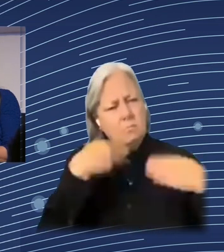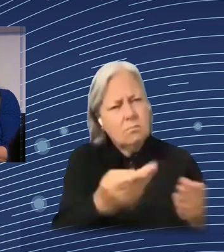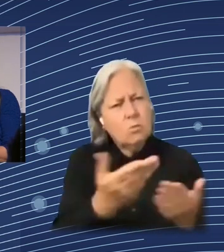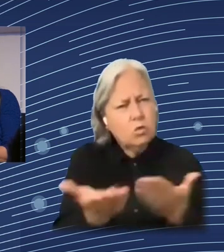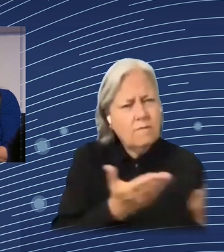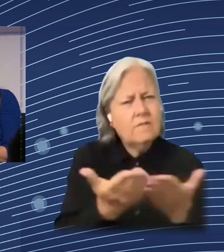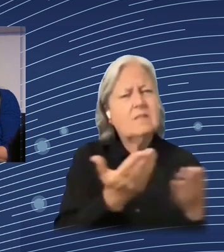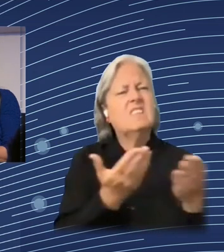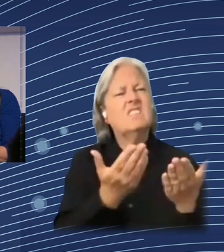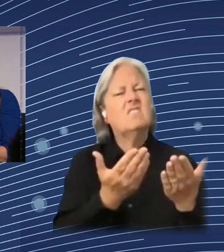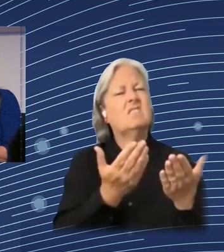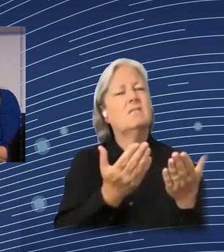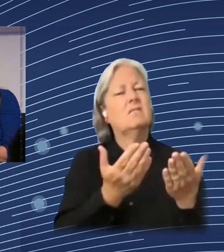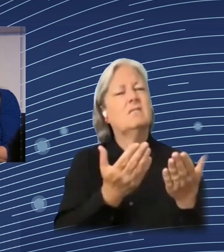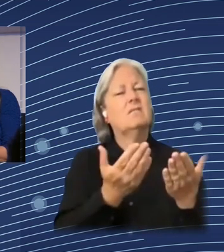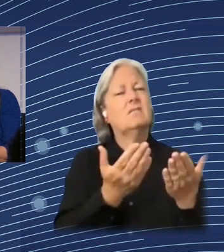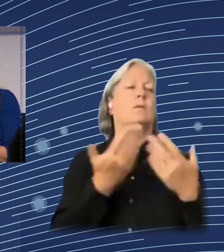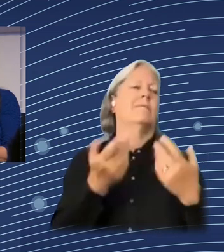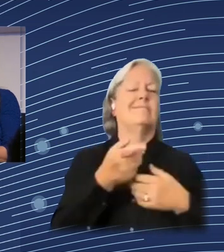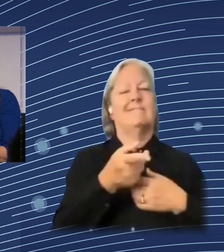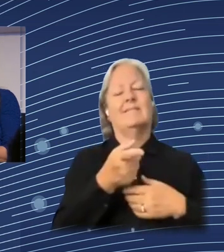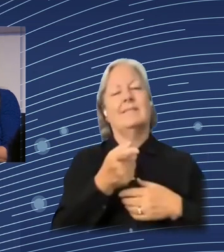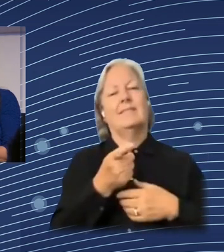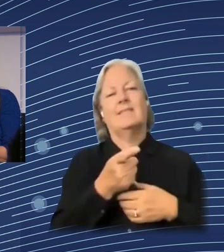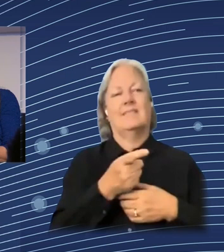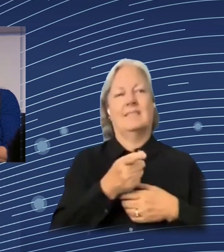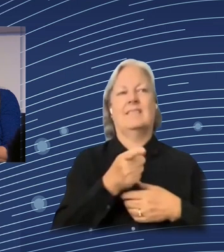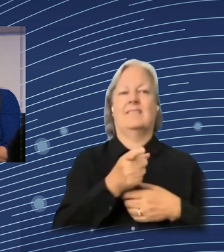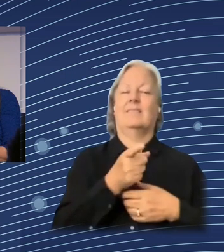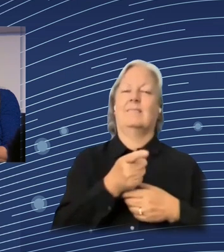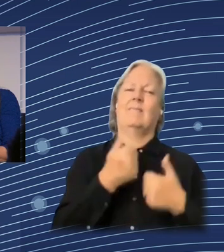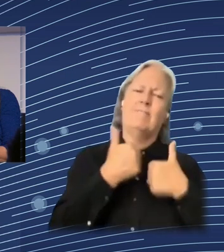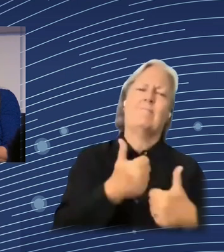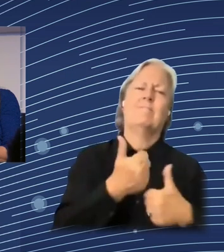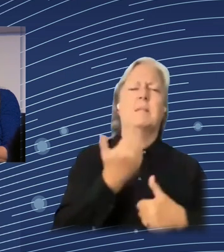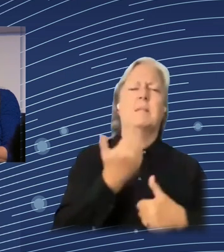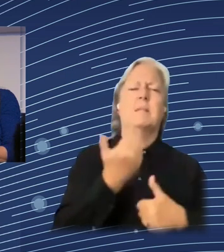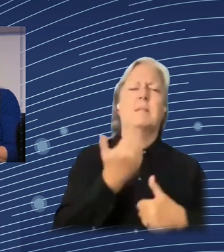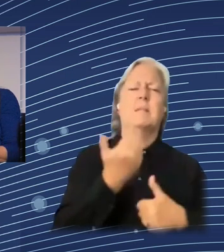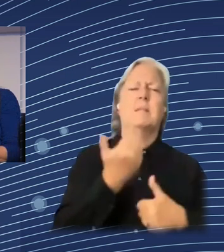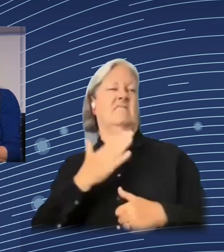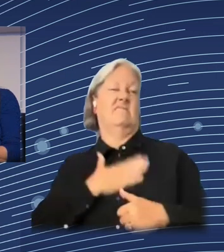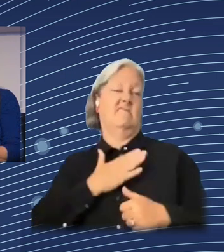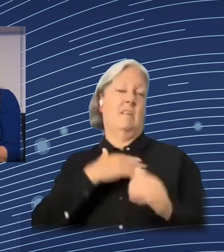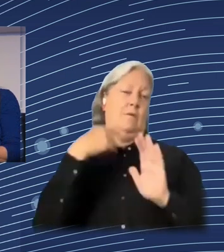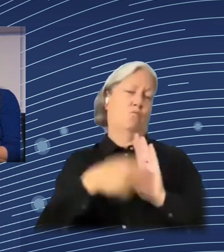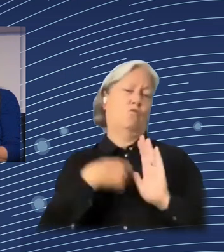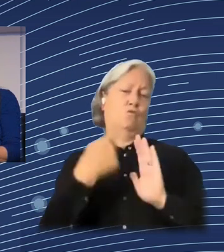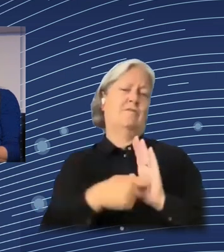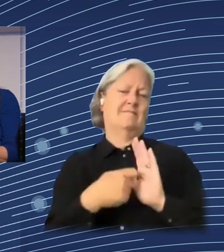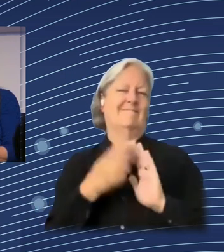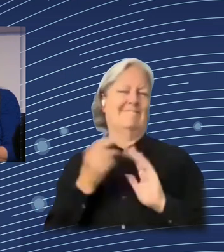it's one best practice, one of the best things in our project, I think so. And I think